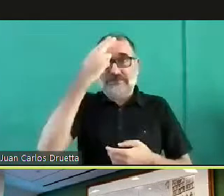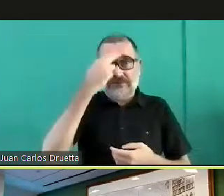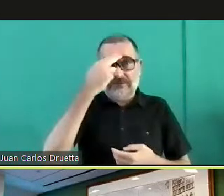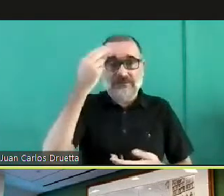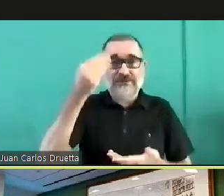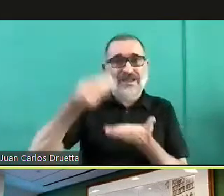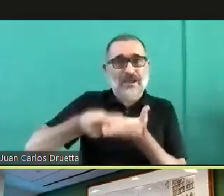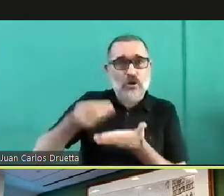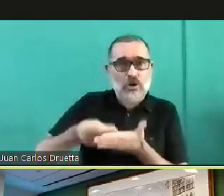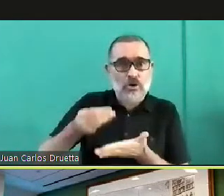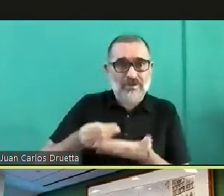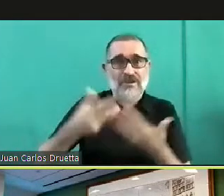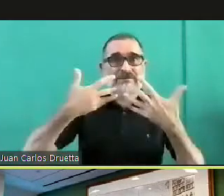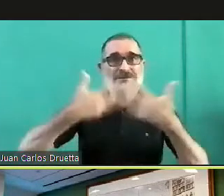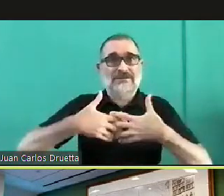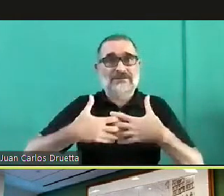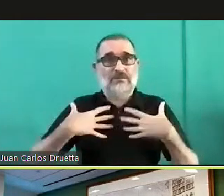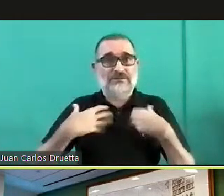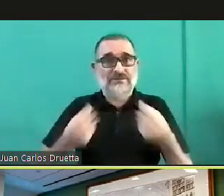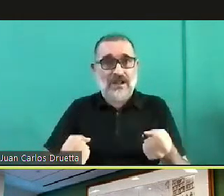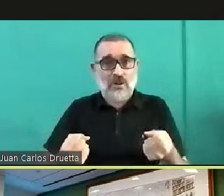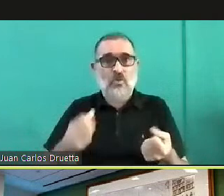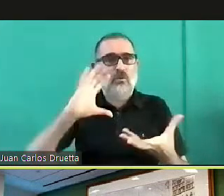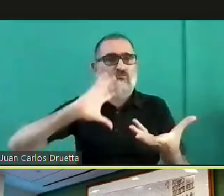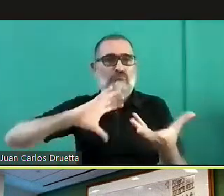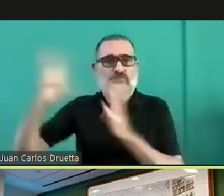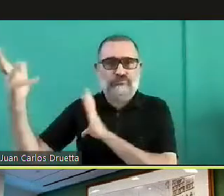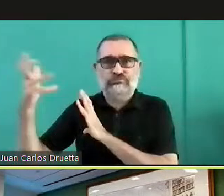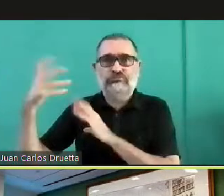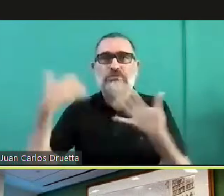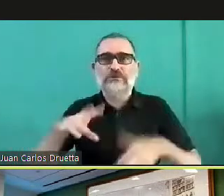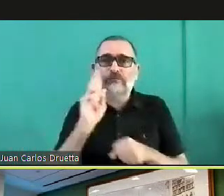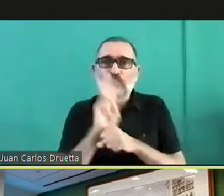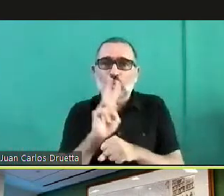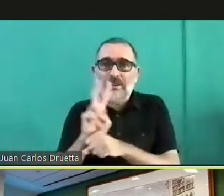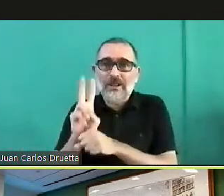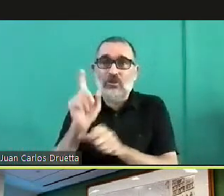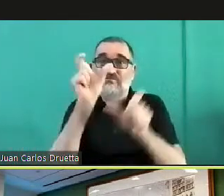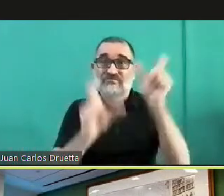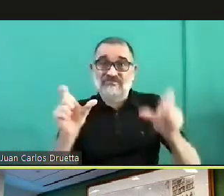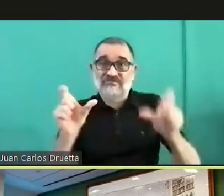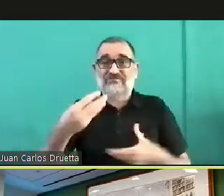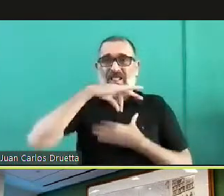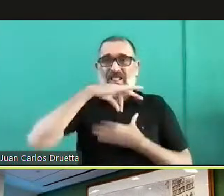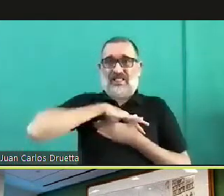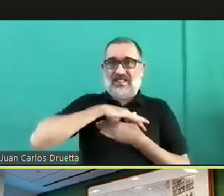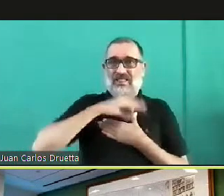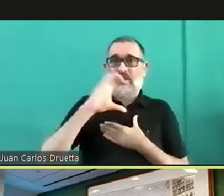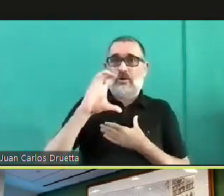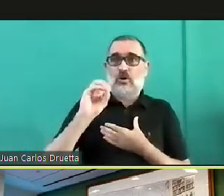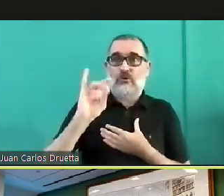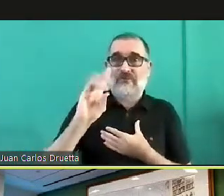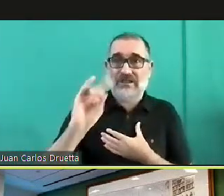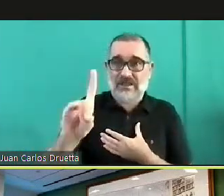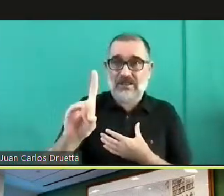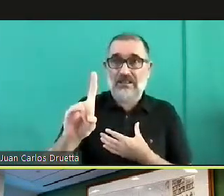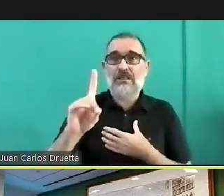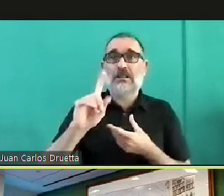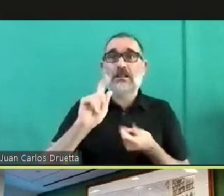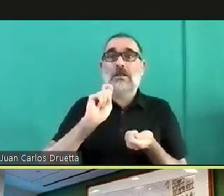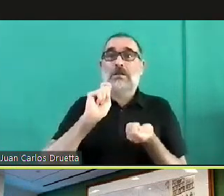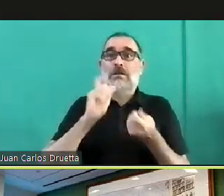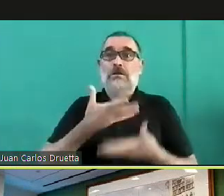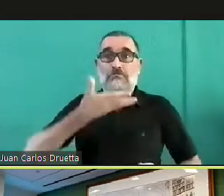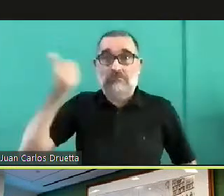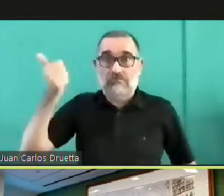for treatment from NCDs. As countries seek to rebuild their health systems after COVID, we must come together to focus on